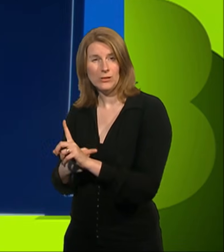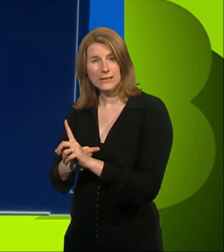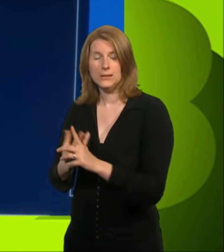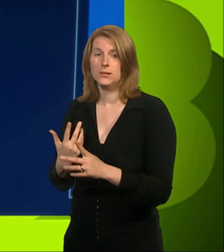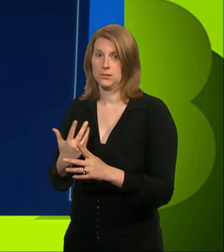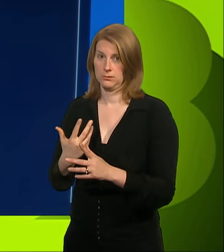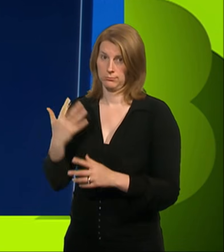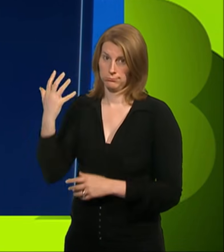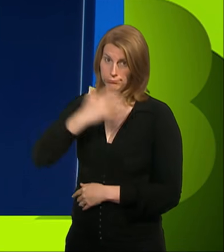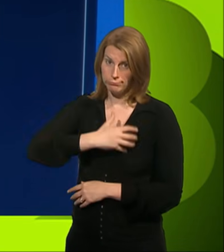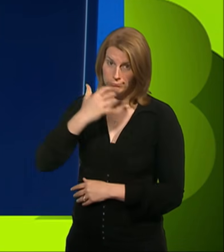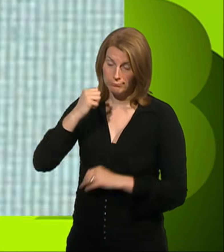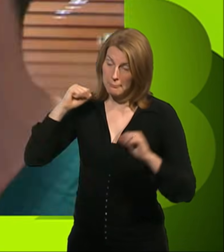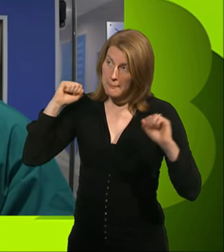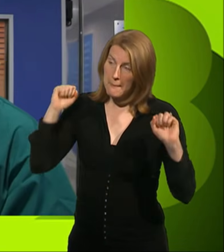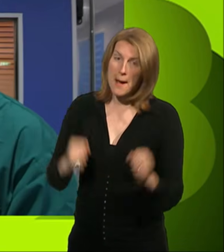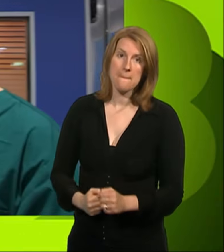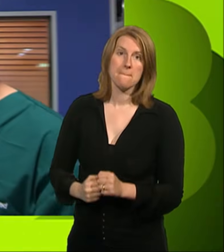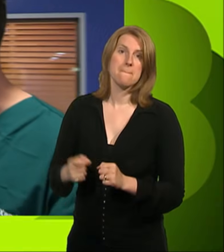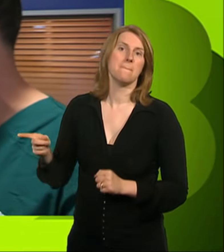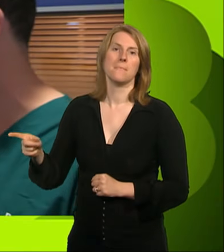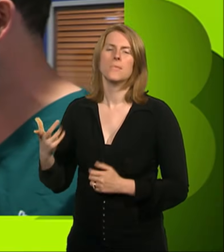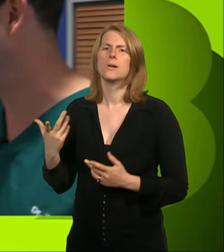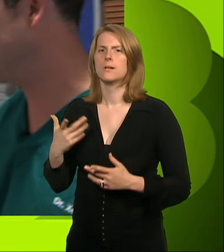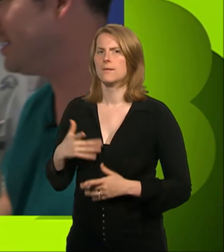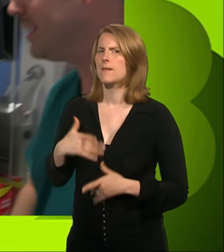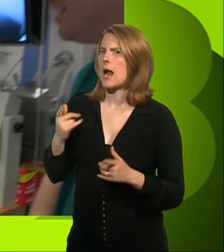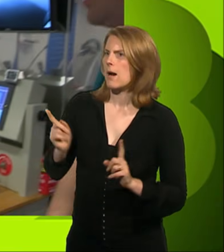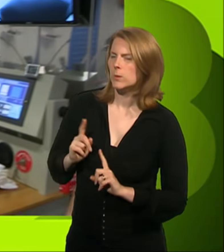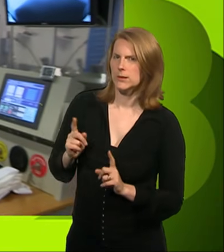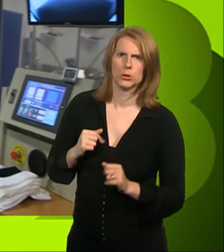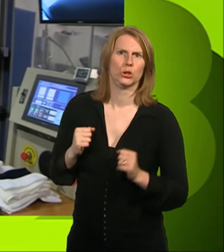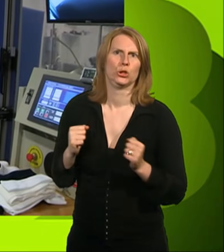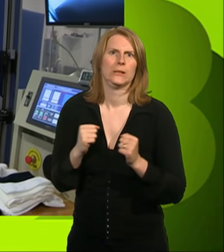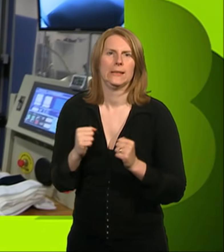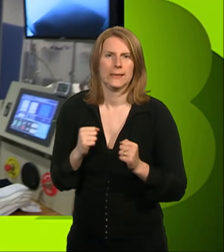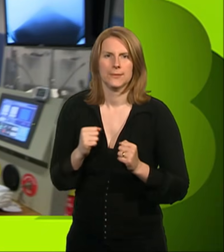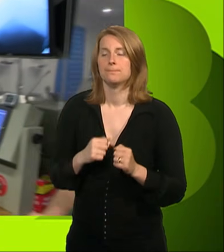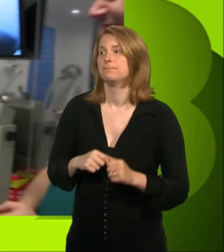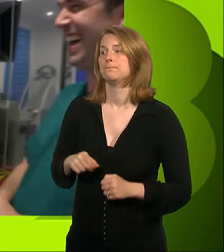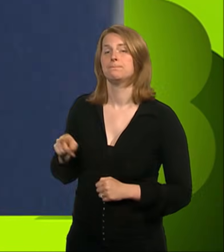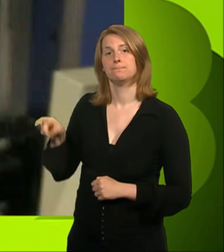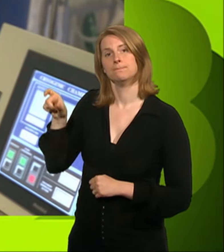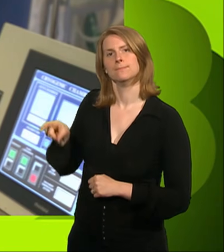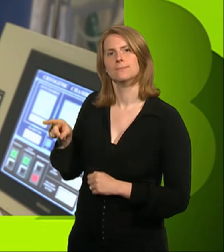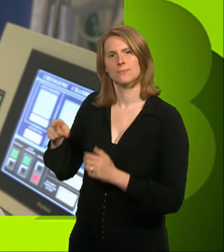coldest day ever recorded in the UK. What's it going to feel like? Chilly.